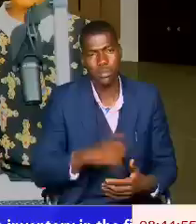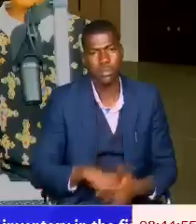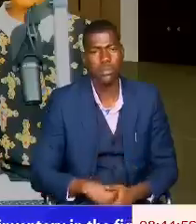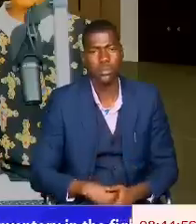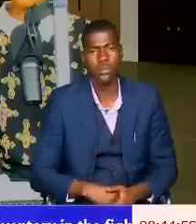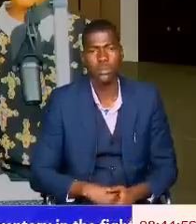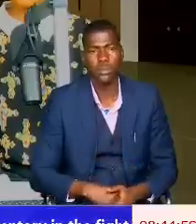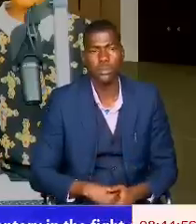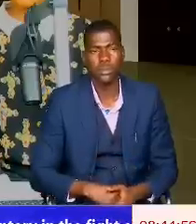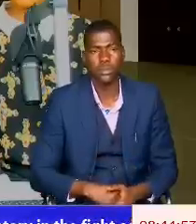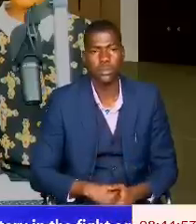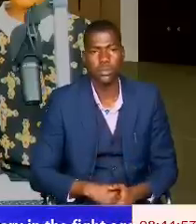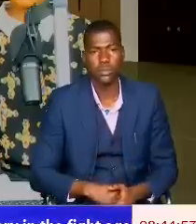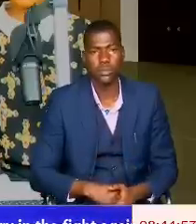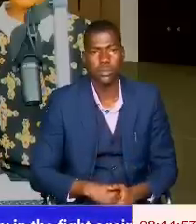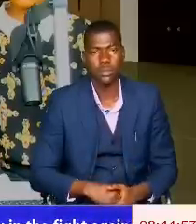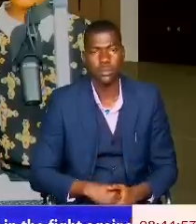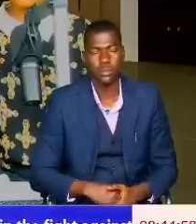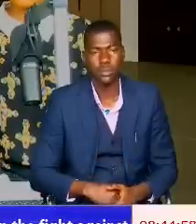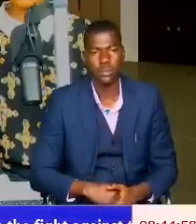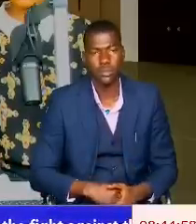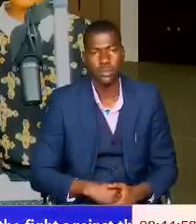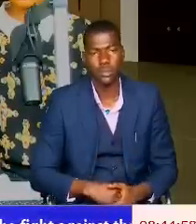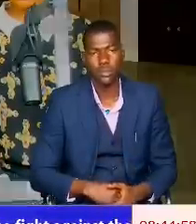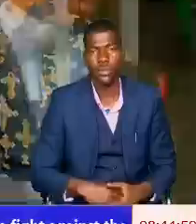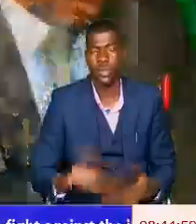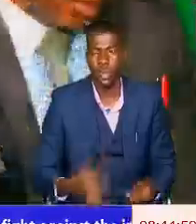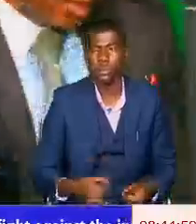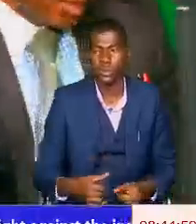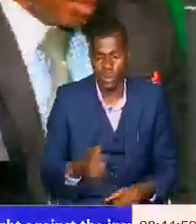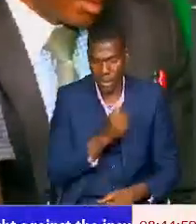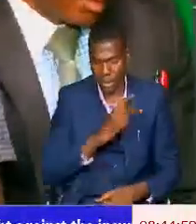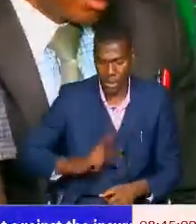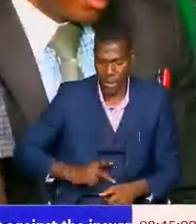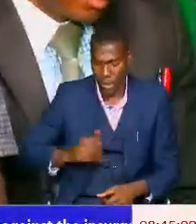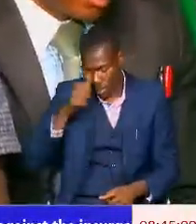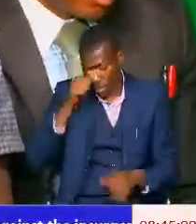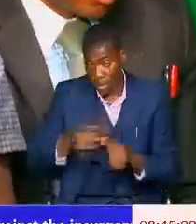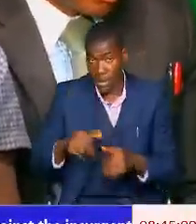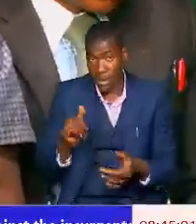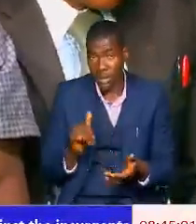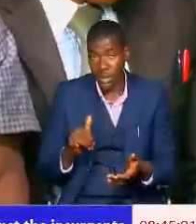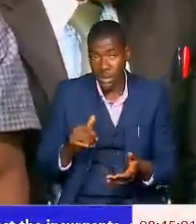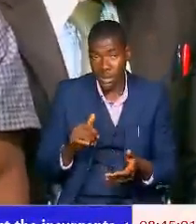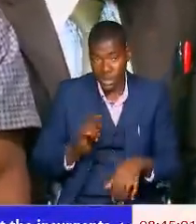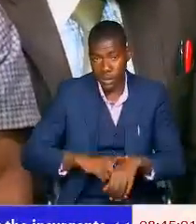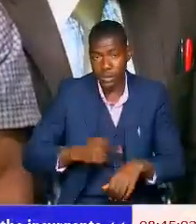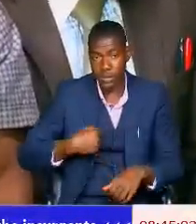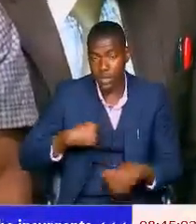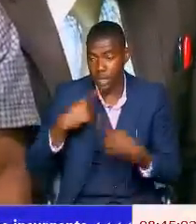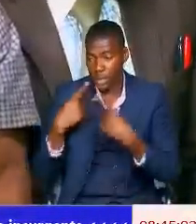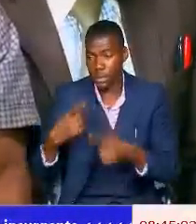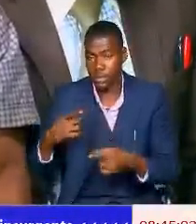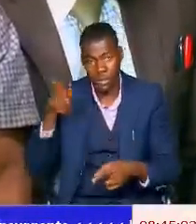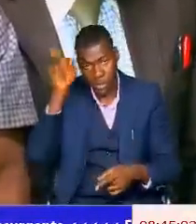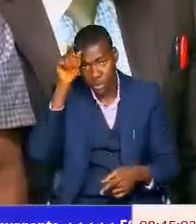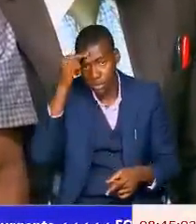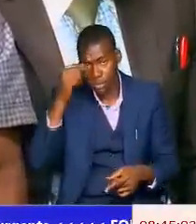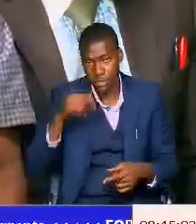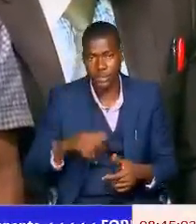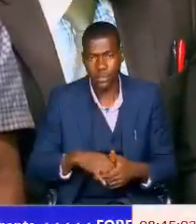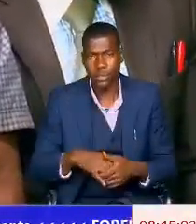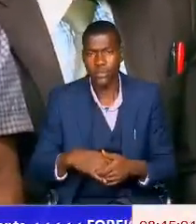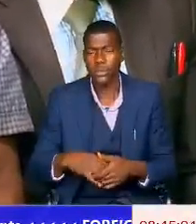Akaramakala, you remember when I tell federal government, yes, what thing happened where I tell federal government now when they